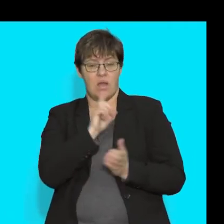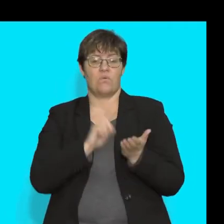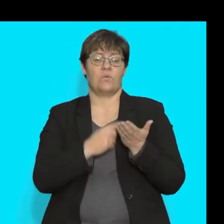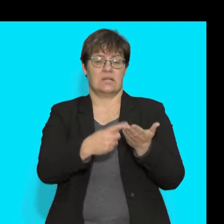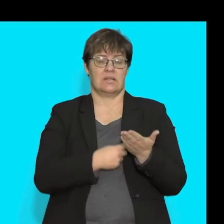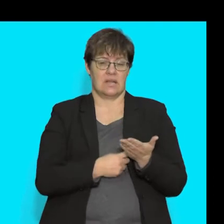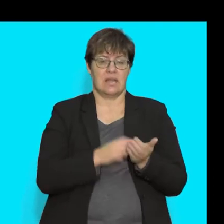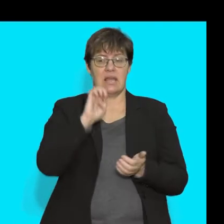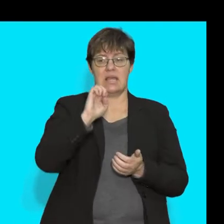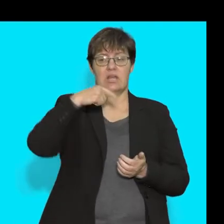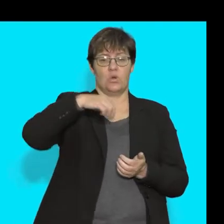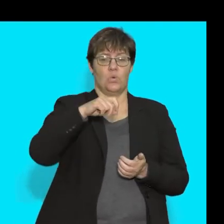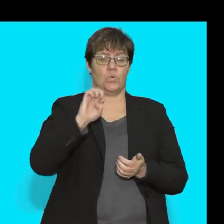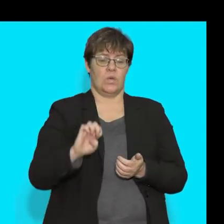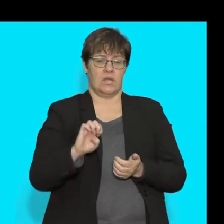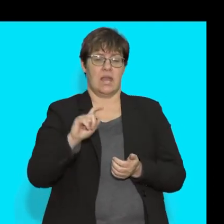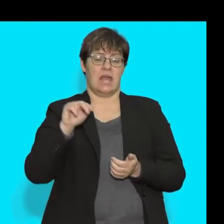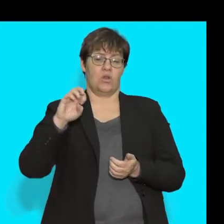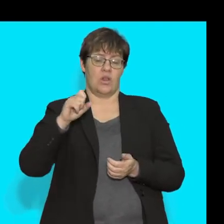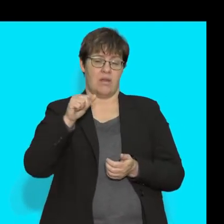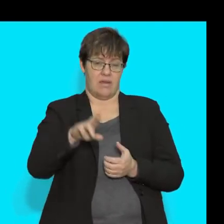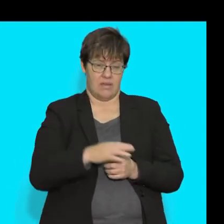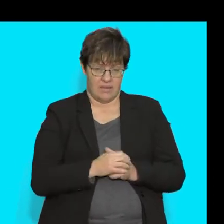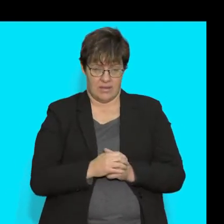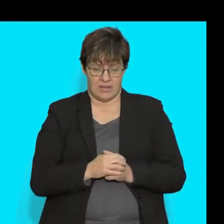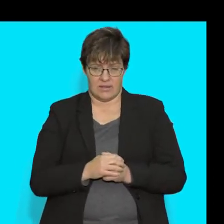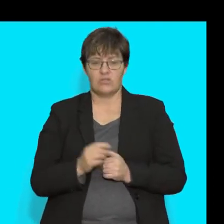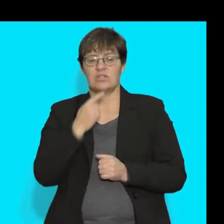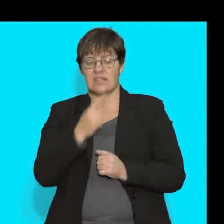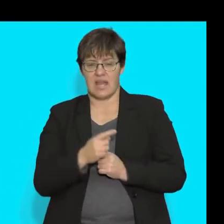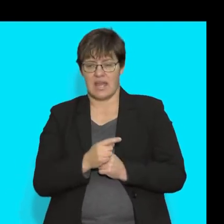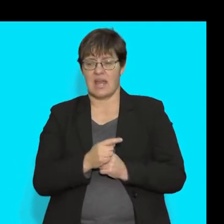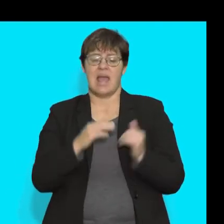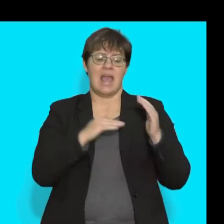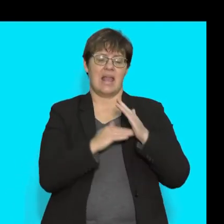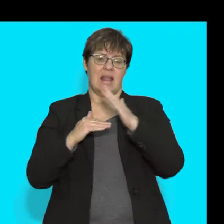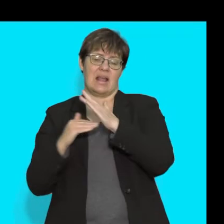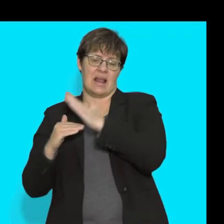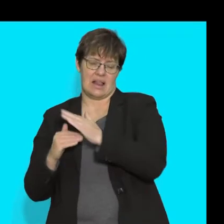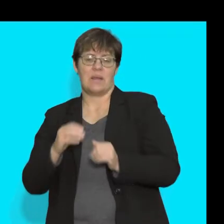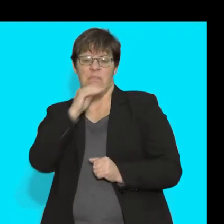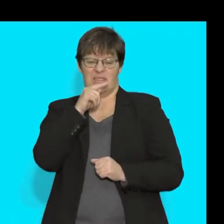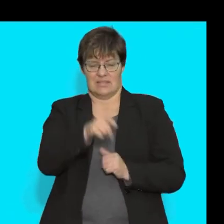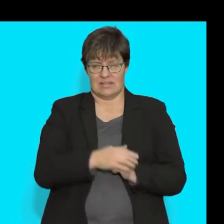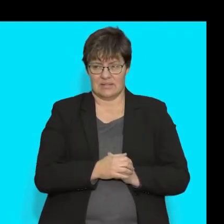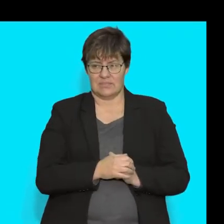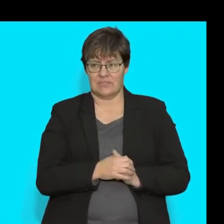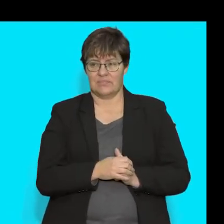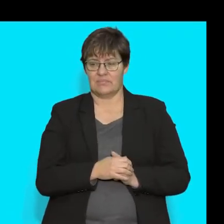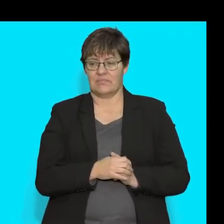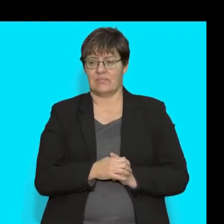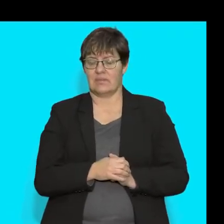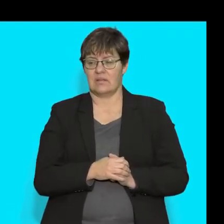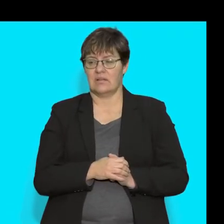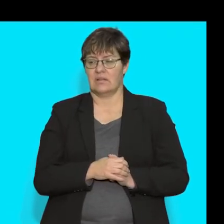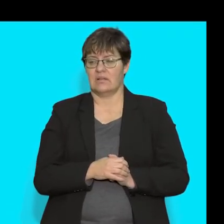Now, that is because we are talking about equiangular. You don't really need to write equiangular, just say angle, angle, angle. It really